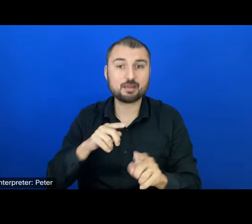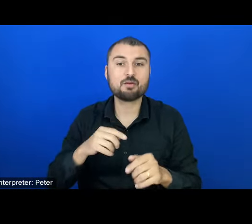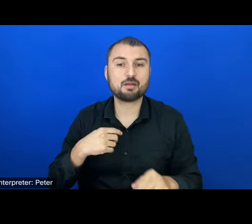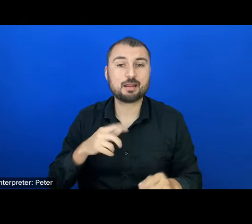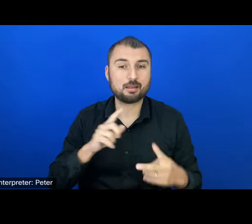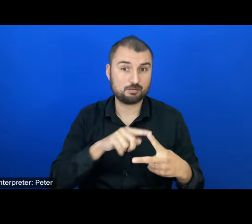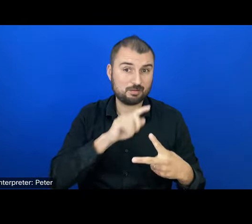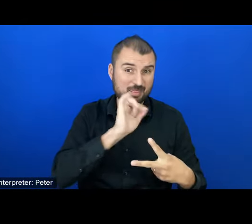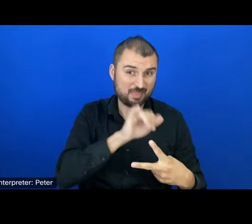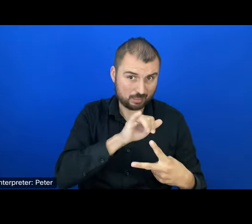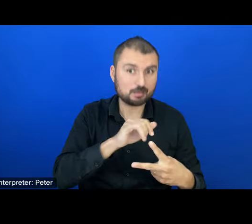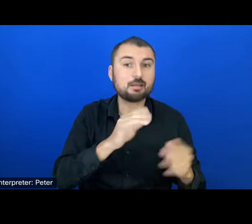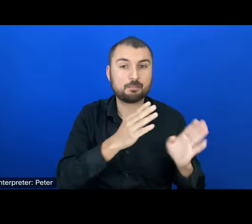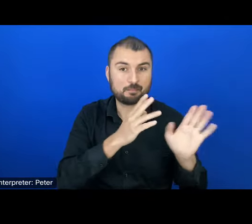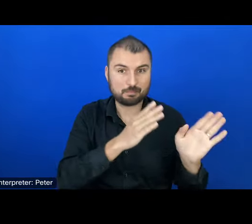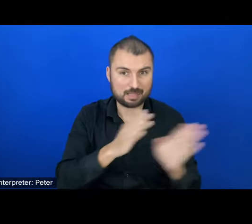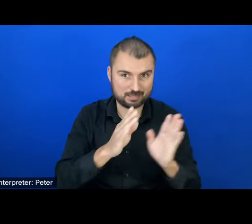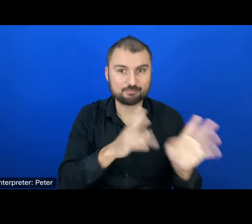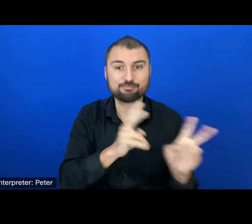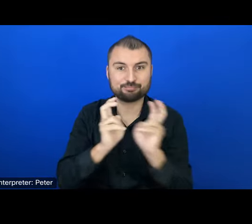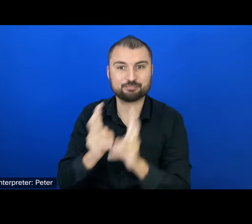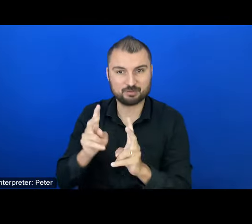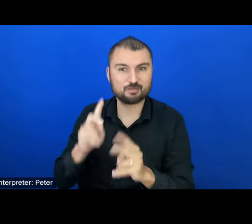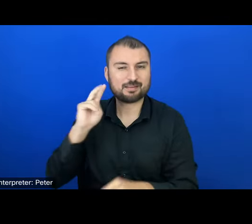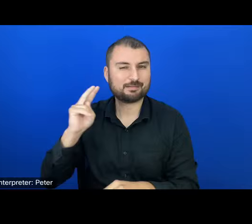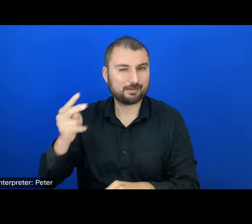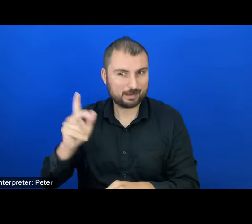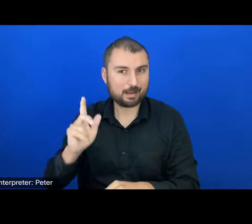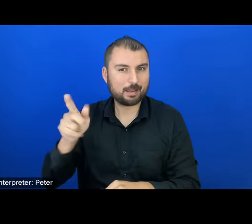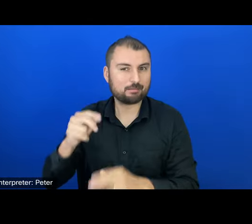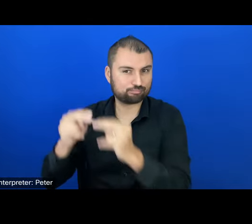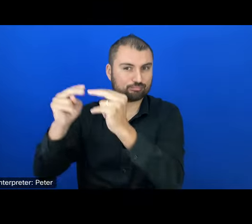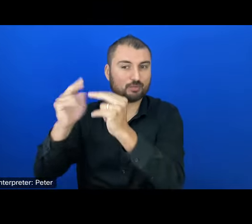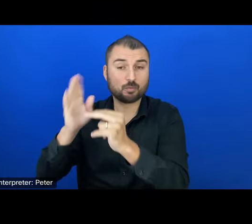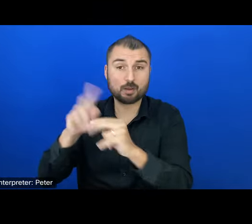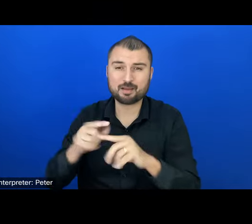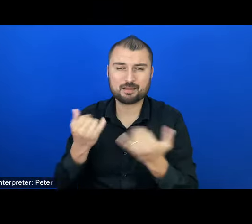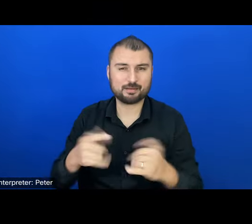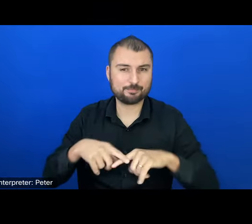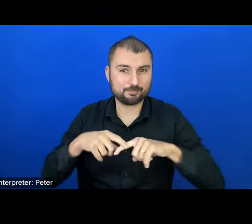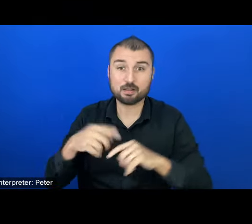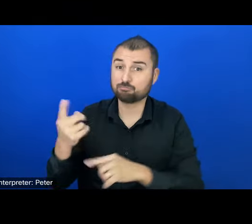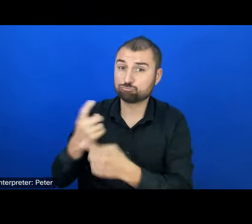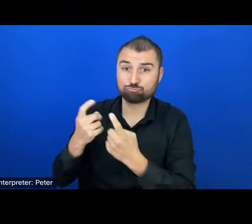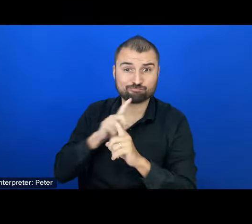one later on down the road. So with that, Mr. Chair, I'll stop here and stop for any questions that you or the committee may